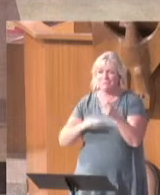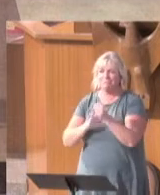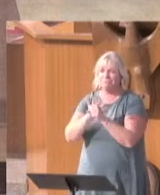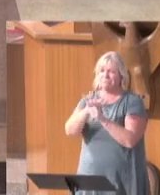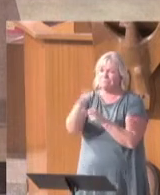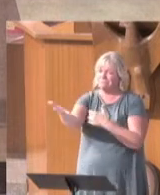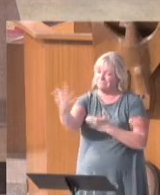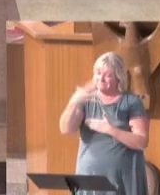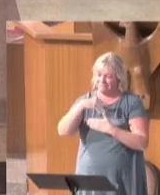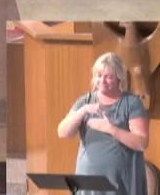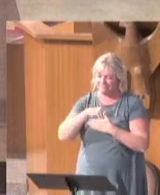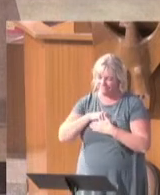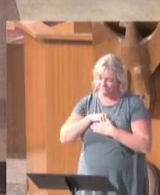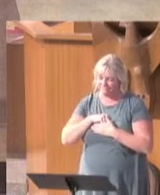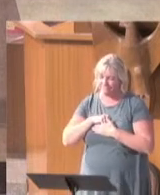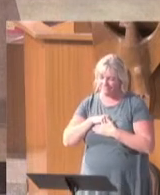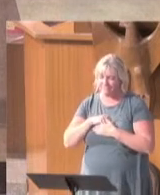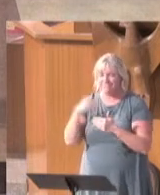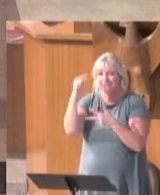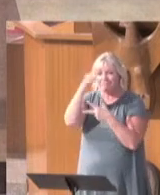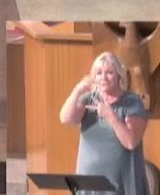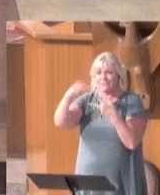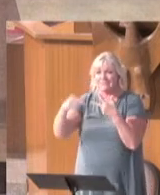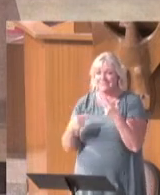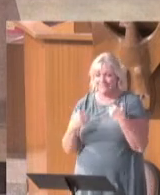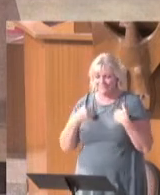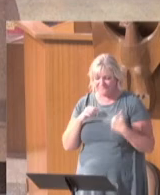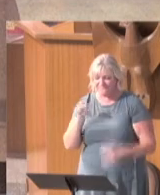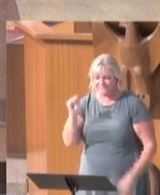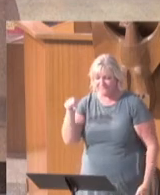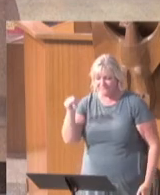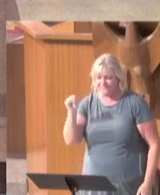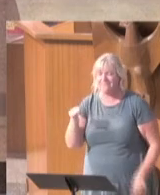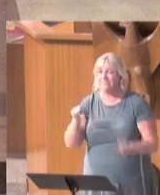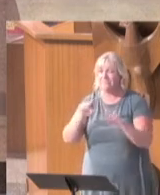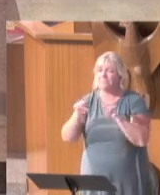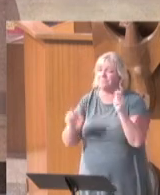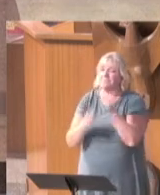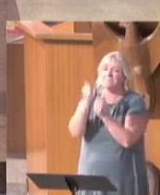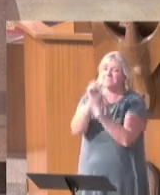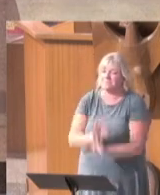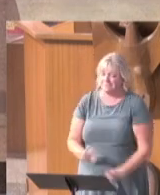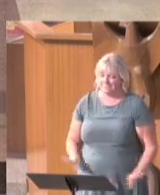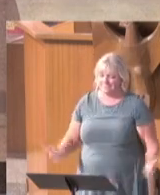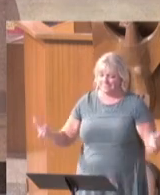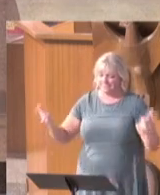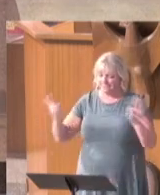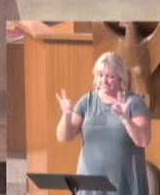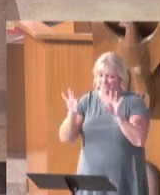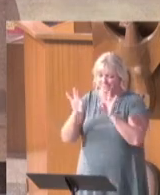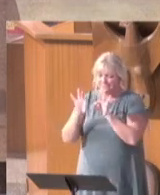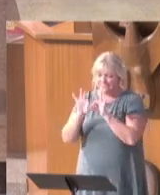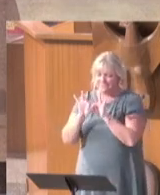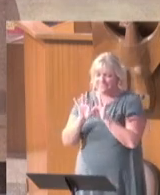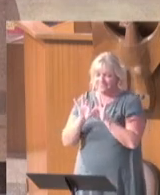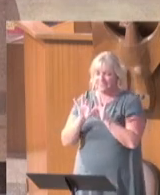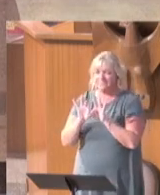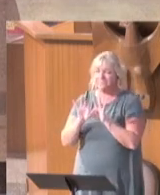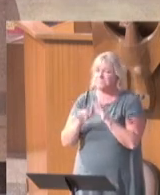abide these three. But the greatest